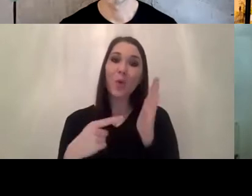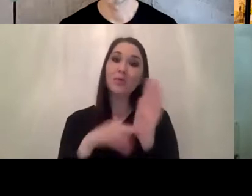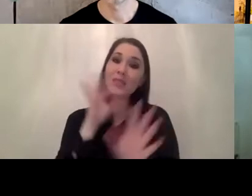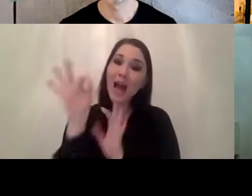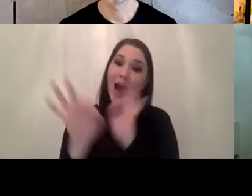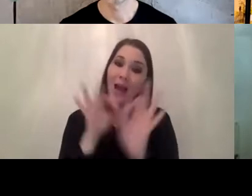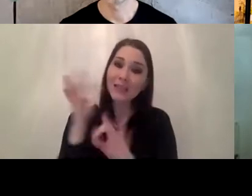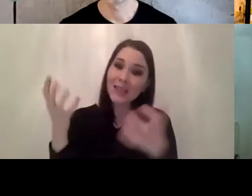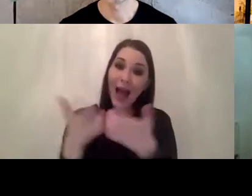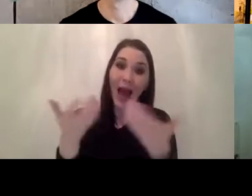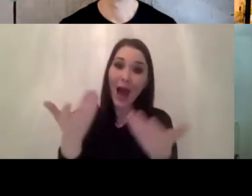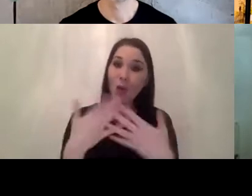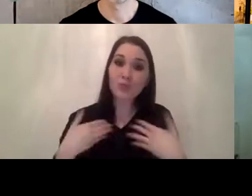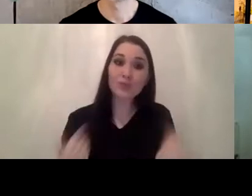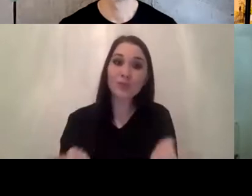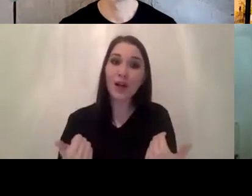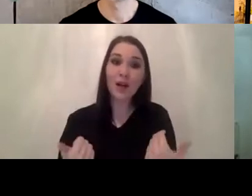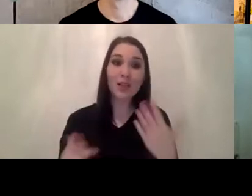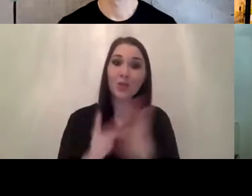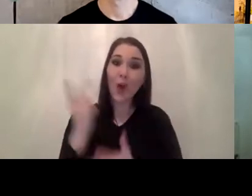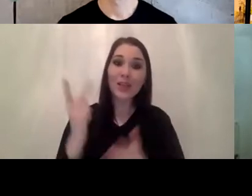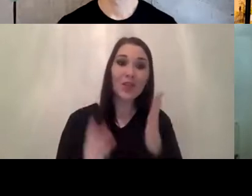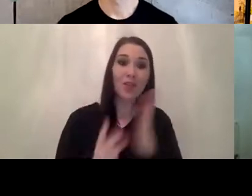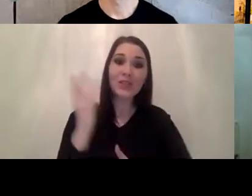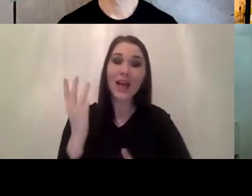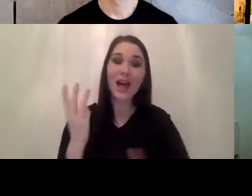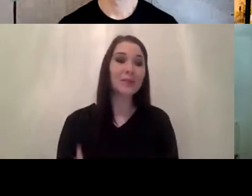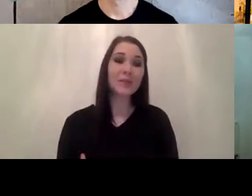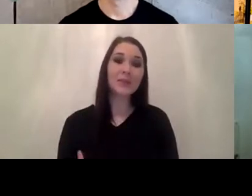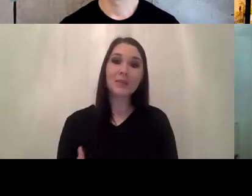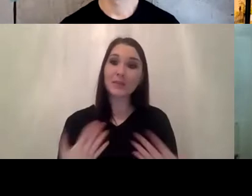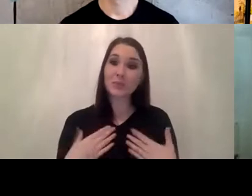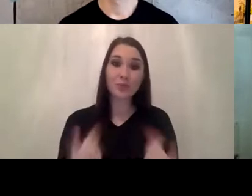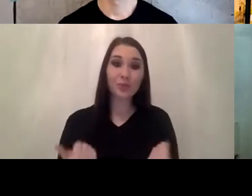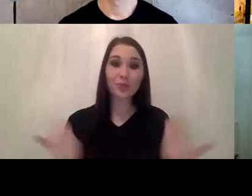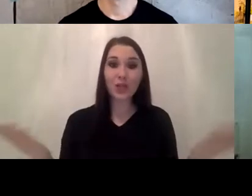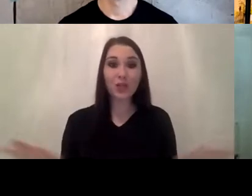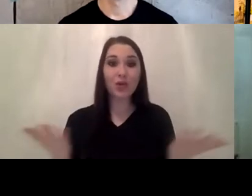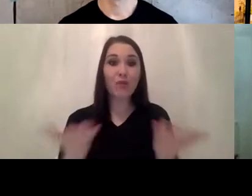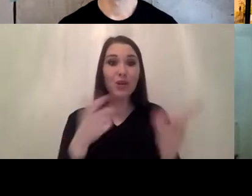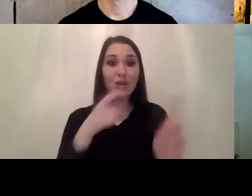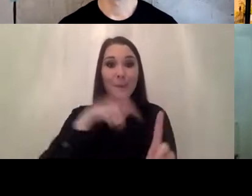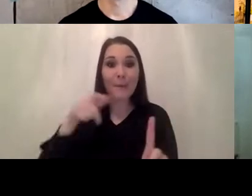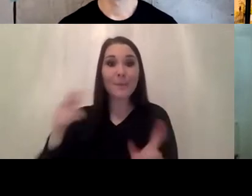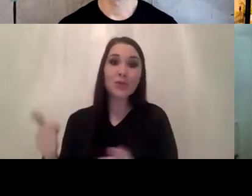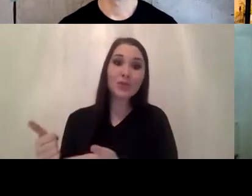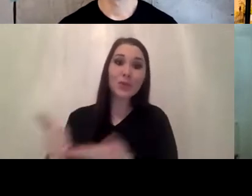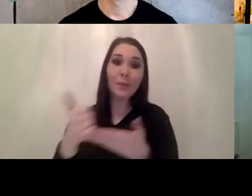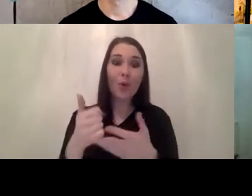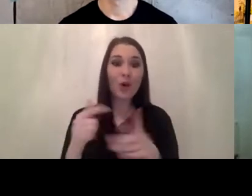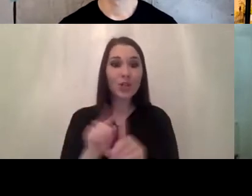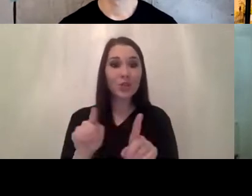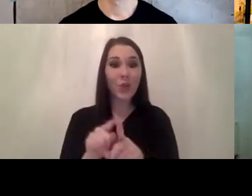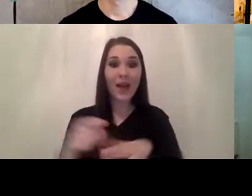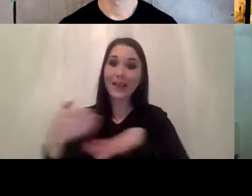are you? Like maybe ask twice, ask 3 times, you know, encourage people to get support as well. So like our